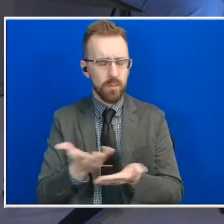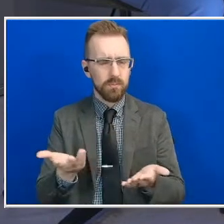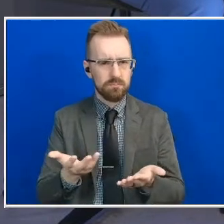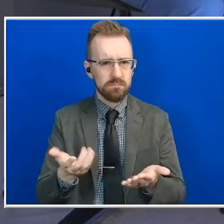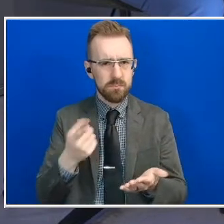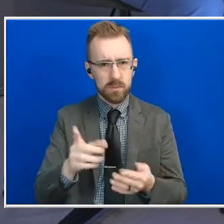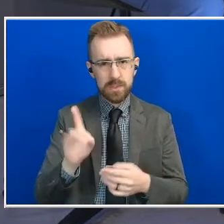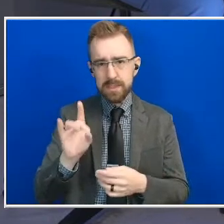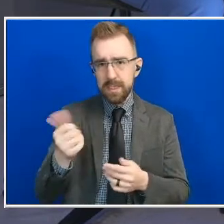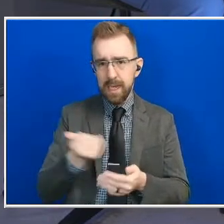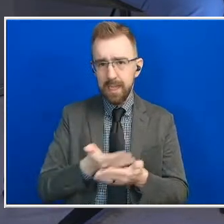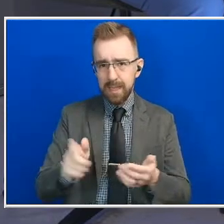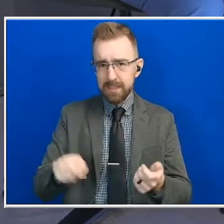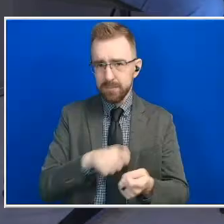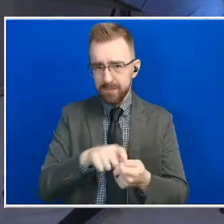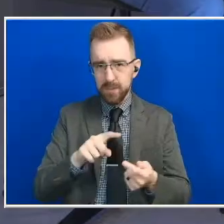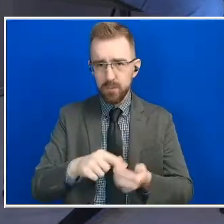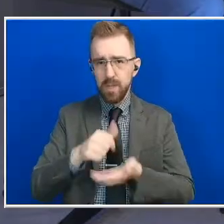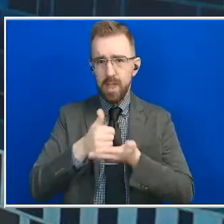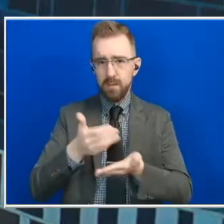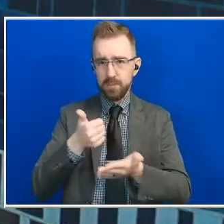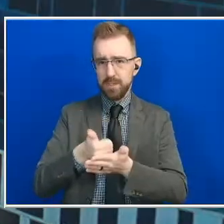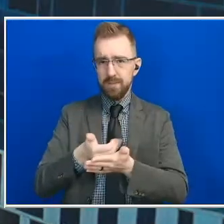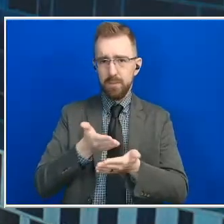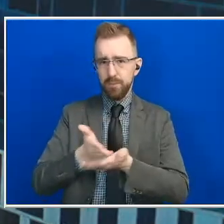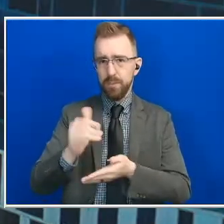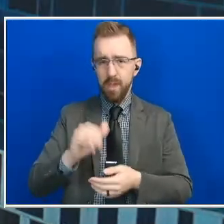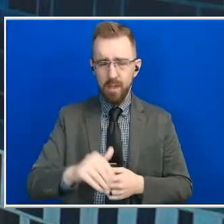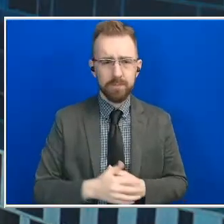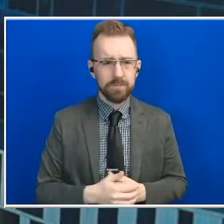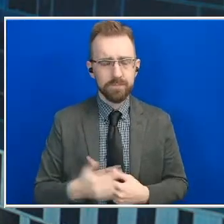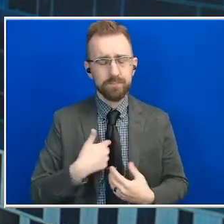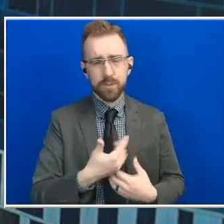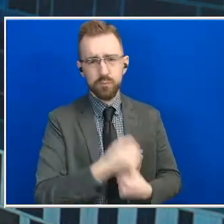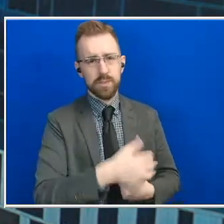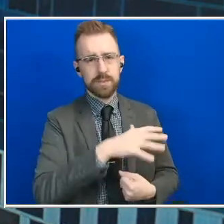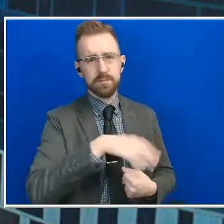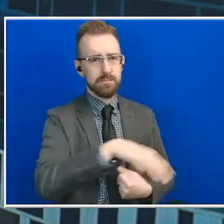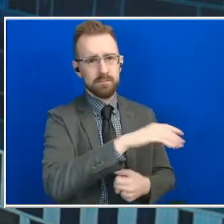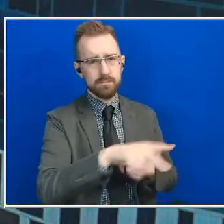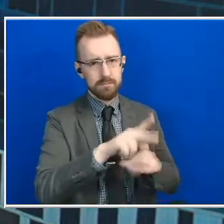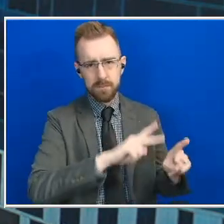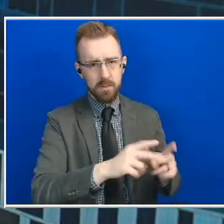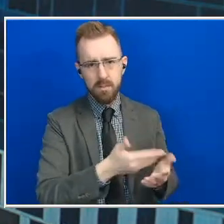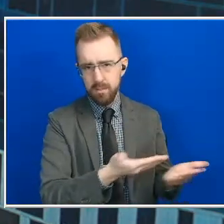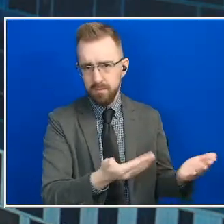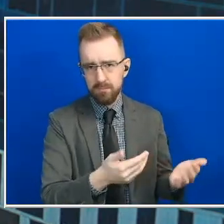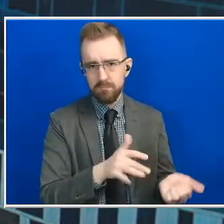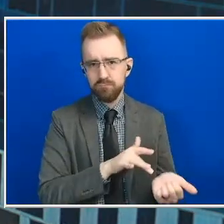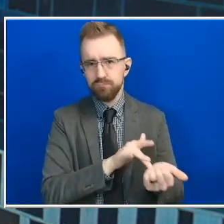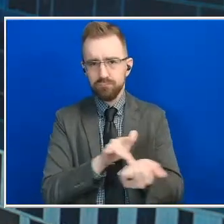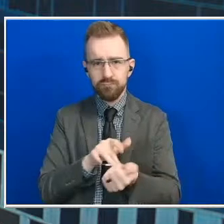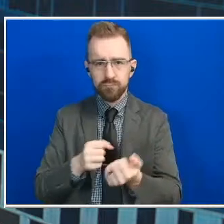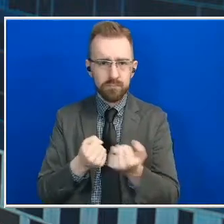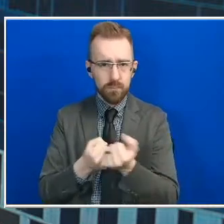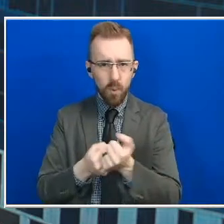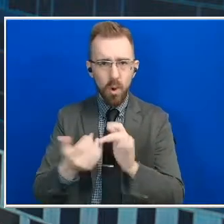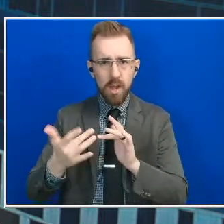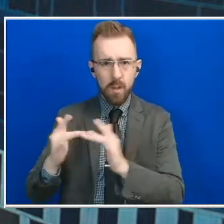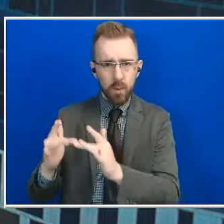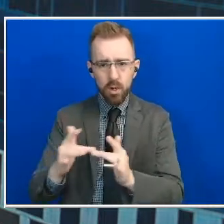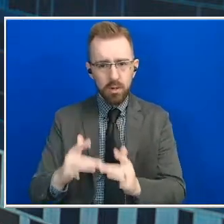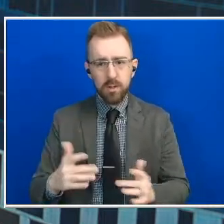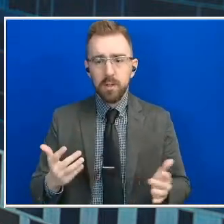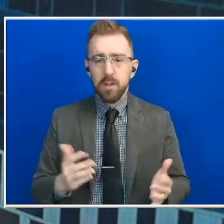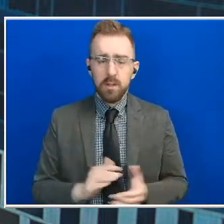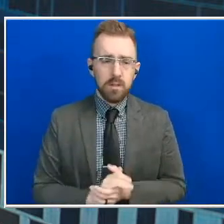to kind of help yourself through? Putting my trust in the people around me is really helpful. Tapping into your support network. There's the double-edged sword